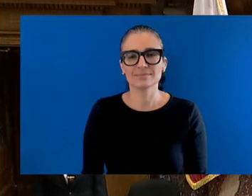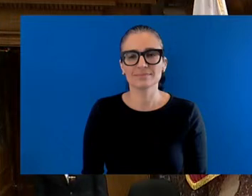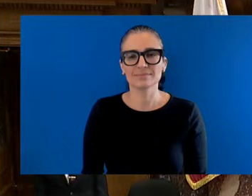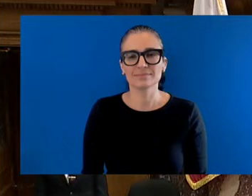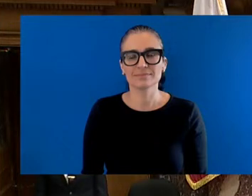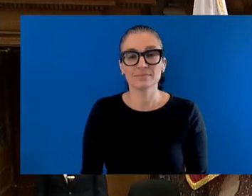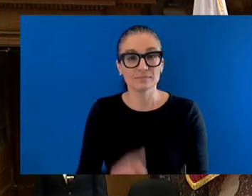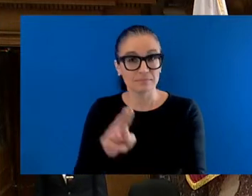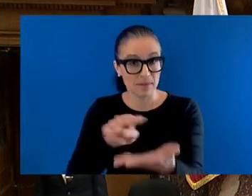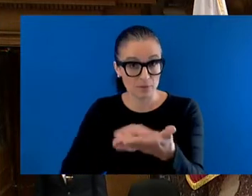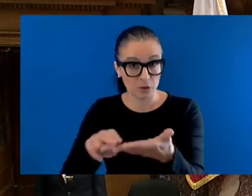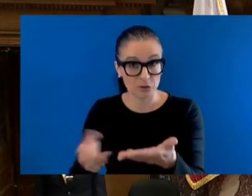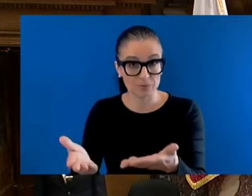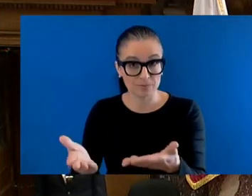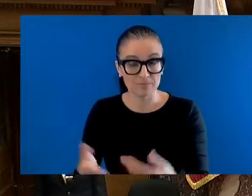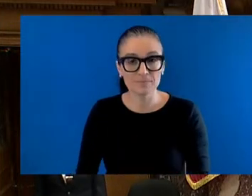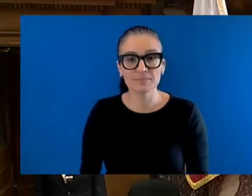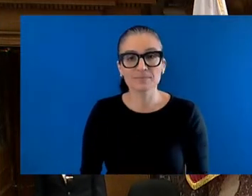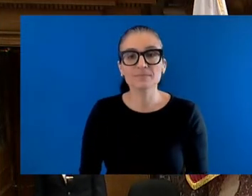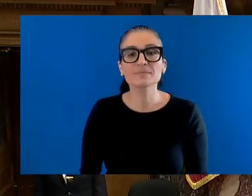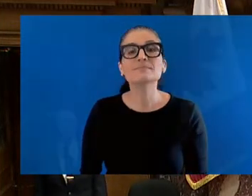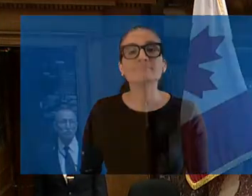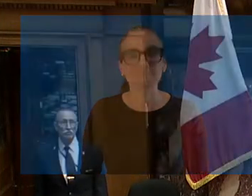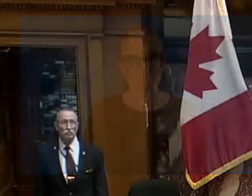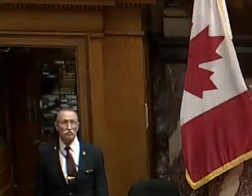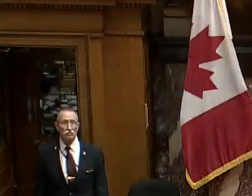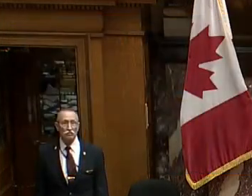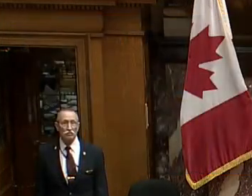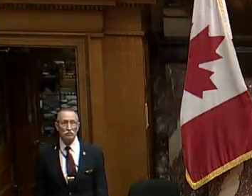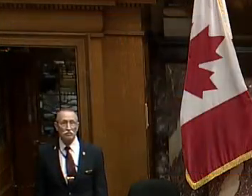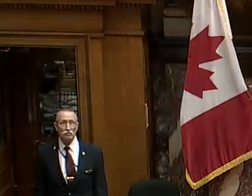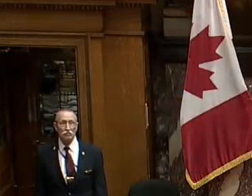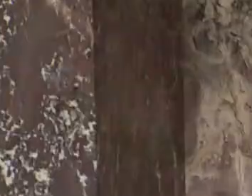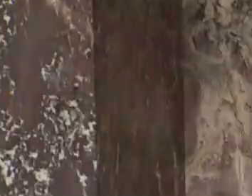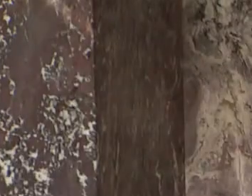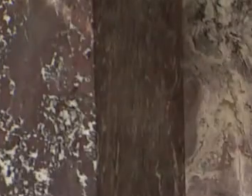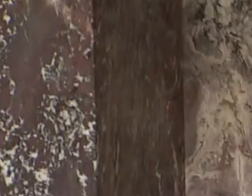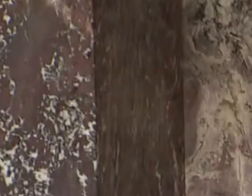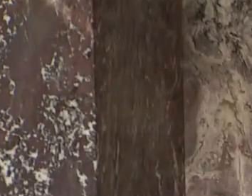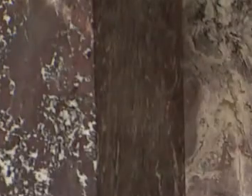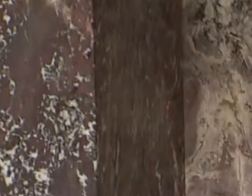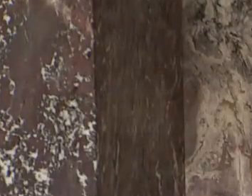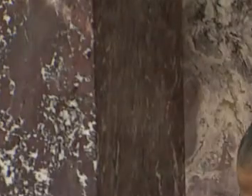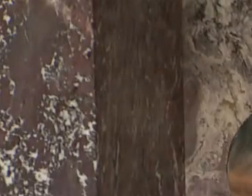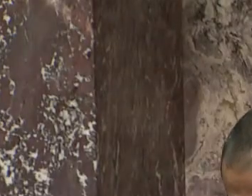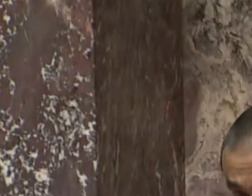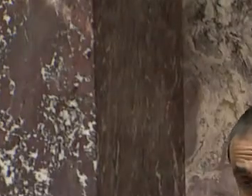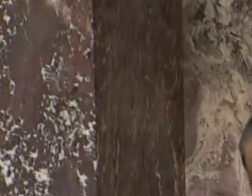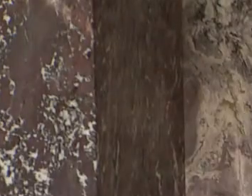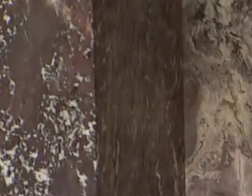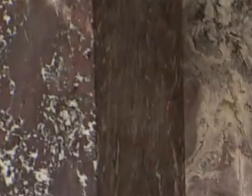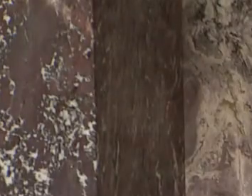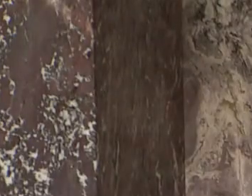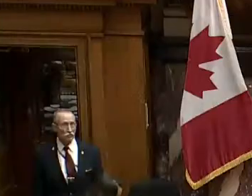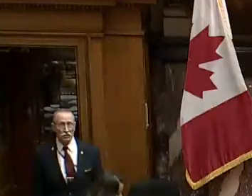Orders of the day. Speaker, the main chamber calls second reading on Bill 12, Public Health Accountability and Cost Recovery Act.